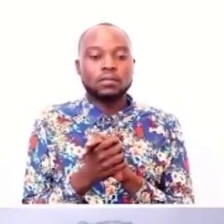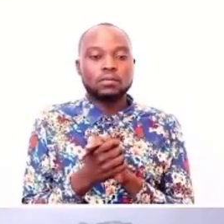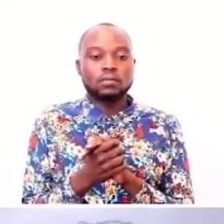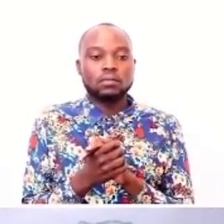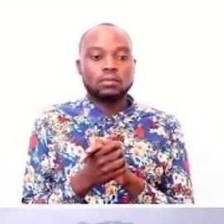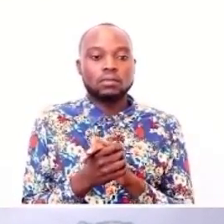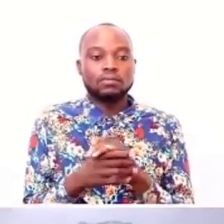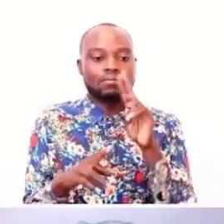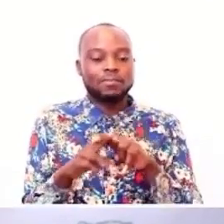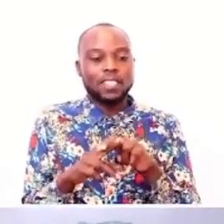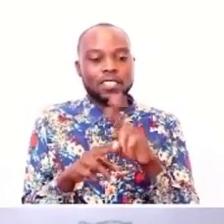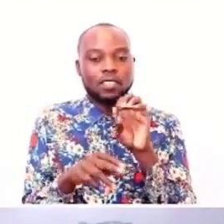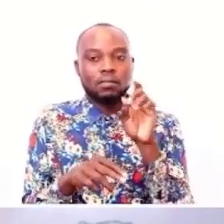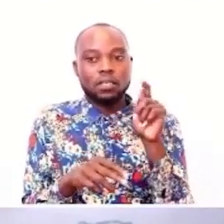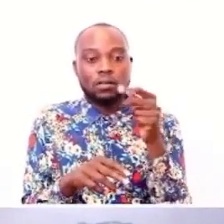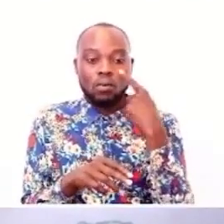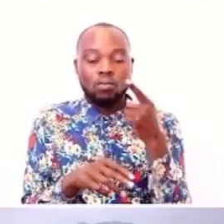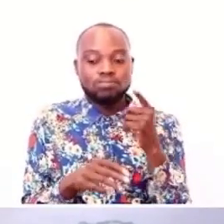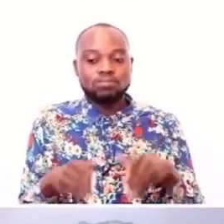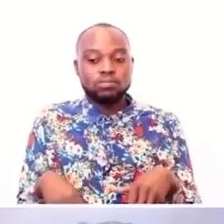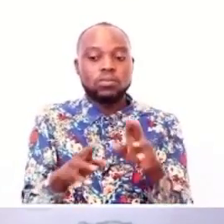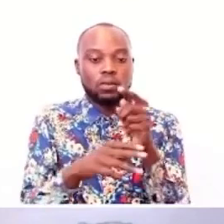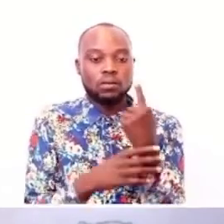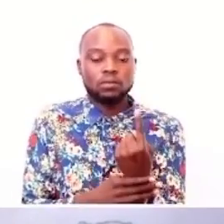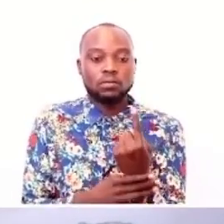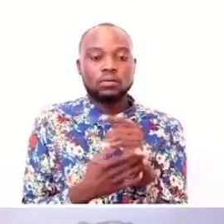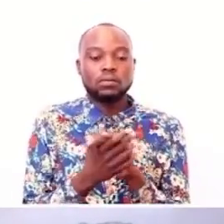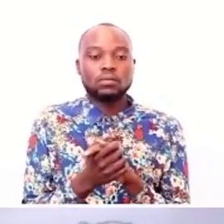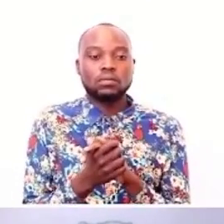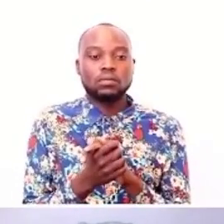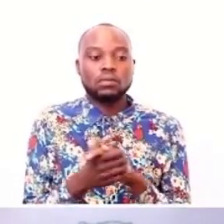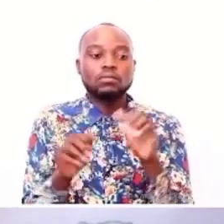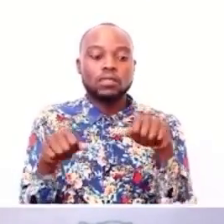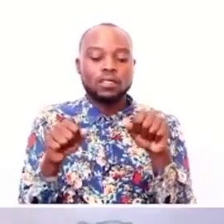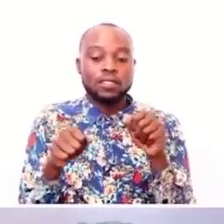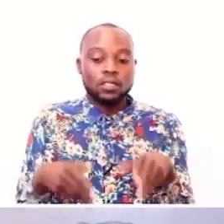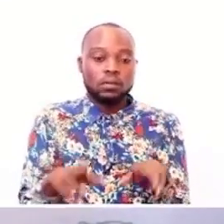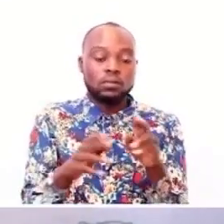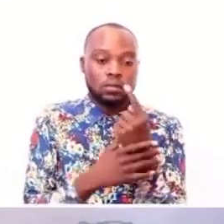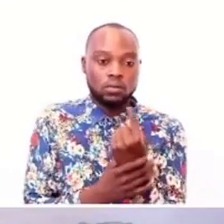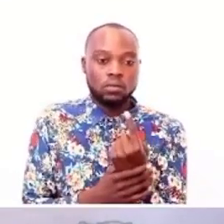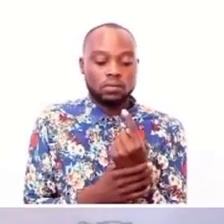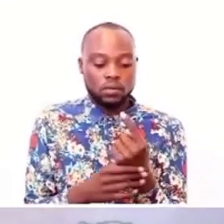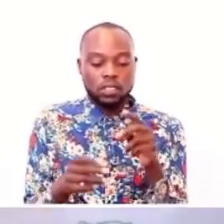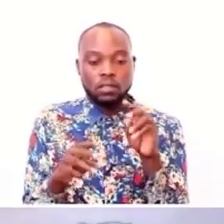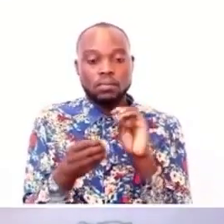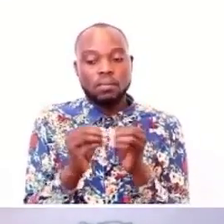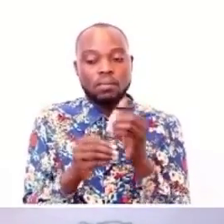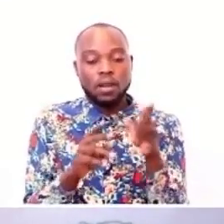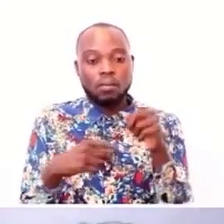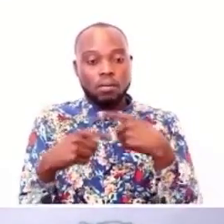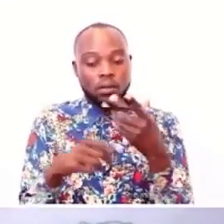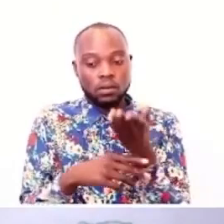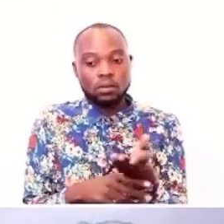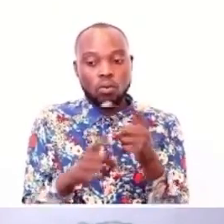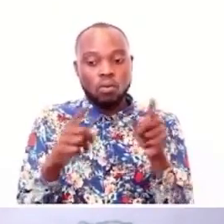very bureaucratic and we see one way, climate finance must happen this way. Yes, it is one way. We do need reparations. But